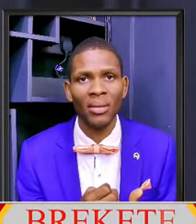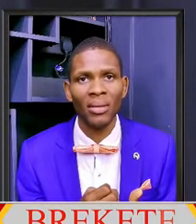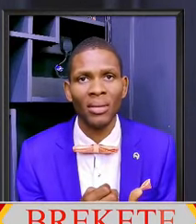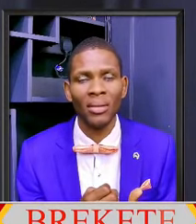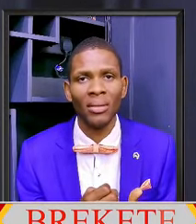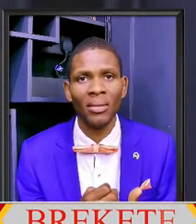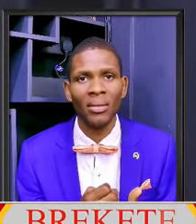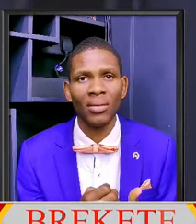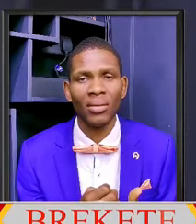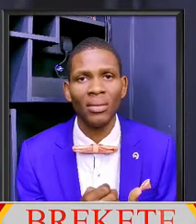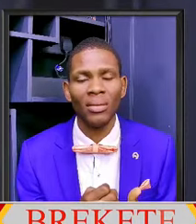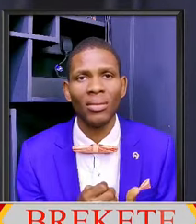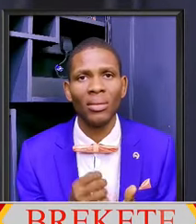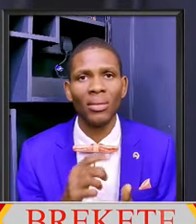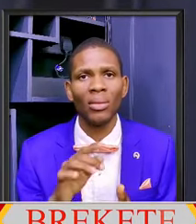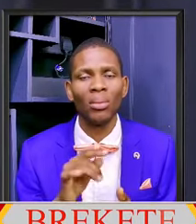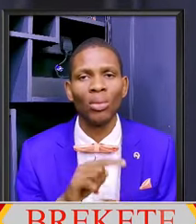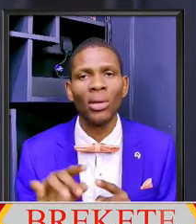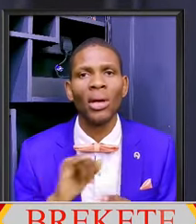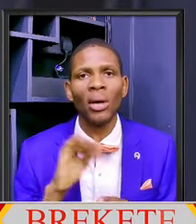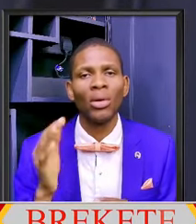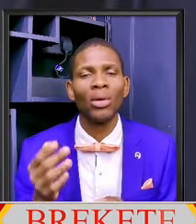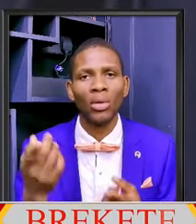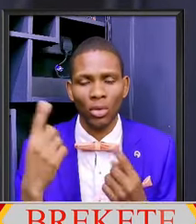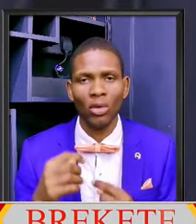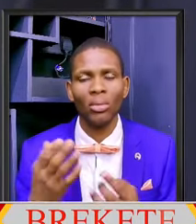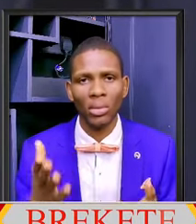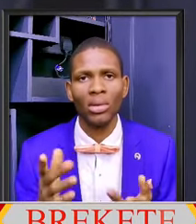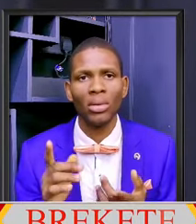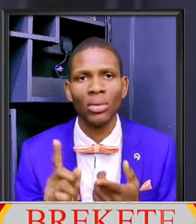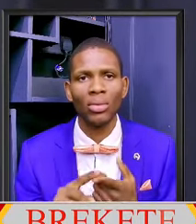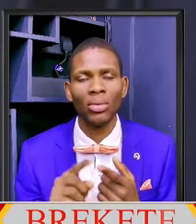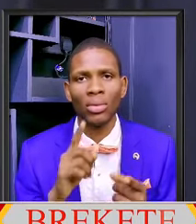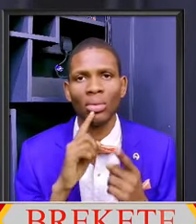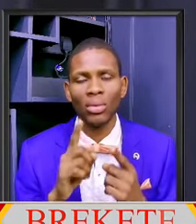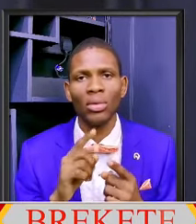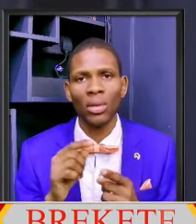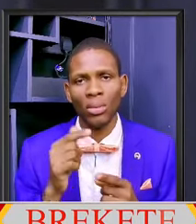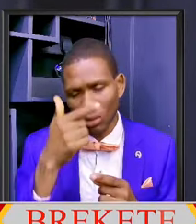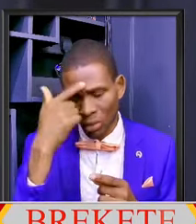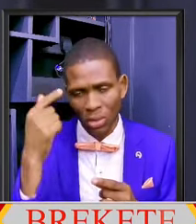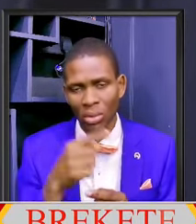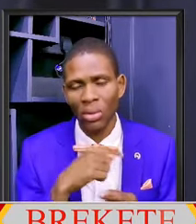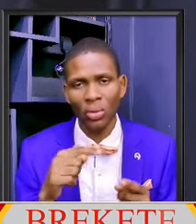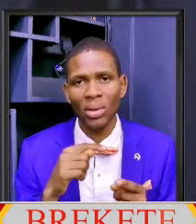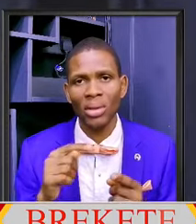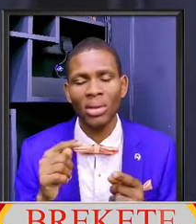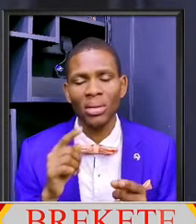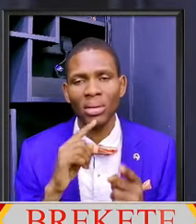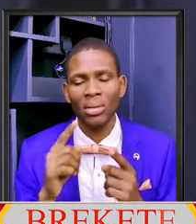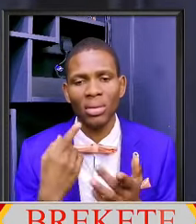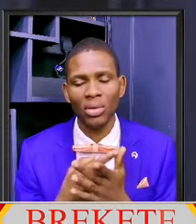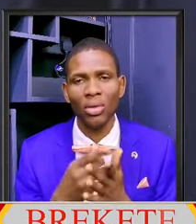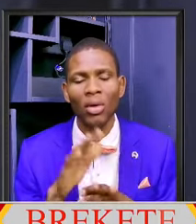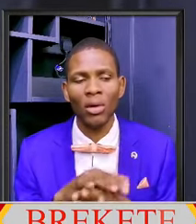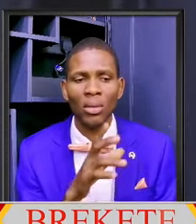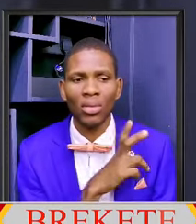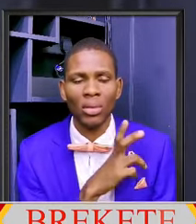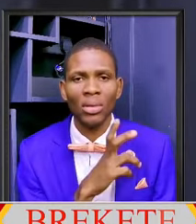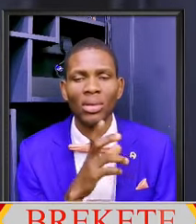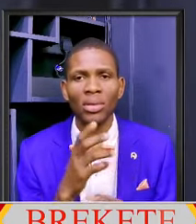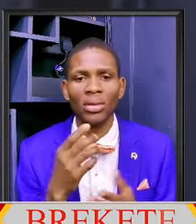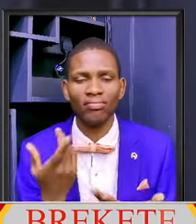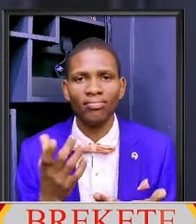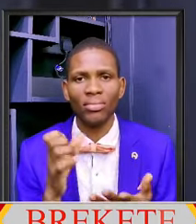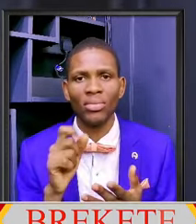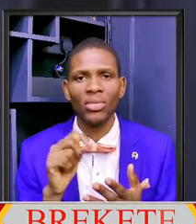I'm not sure I'm coming with the evidence. I am coming for us to talk because we discussed in the police station. That was why they said we should come